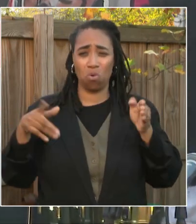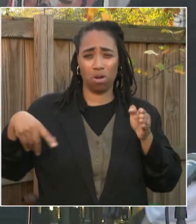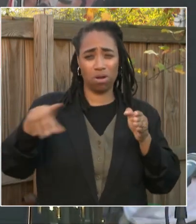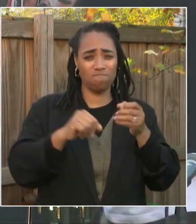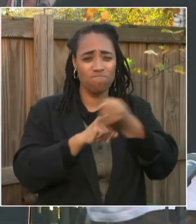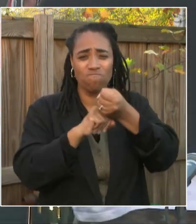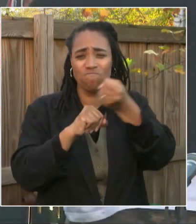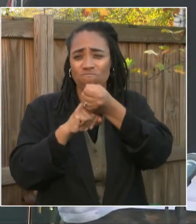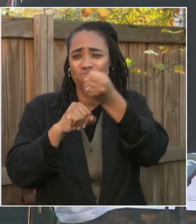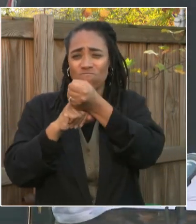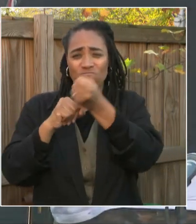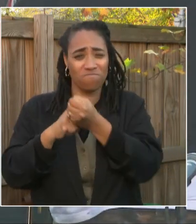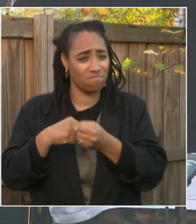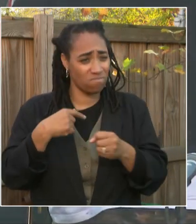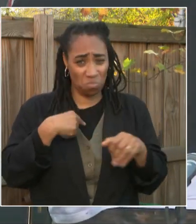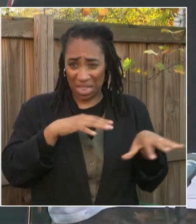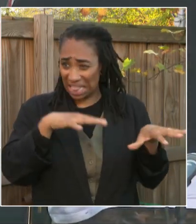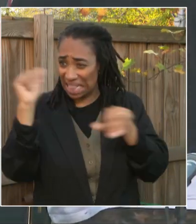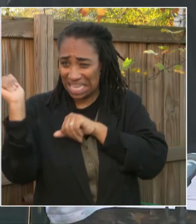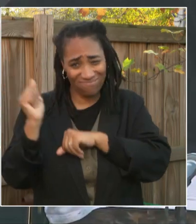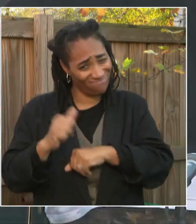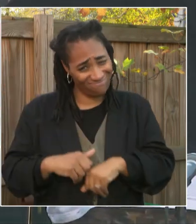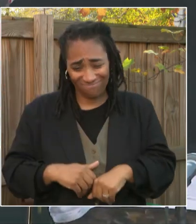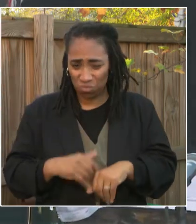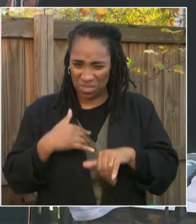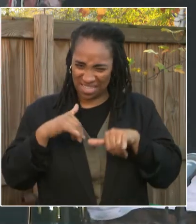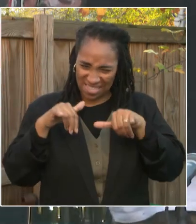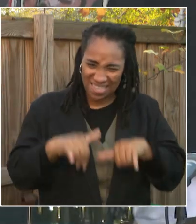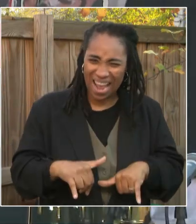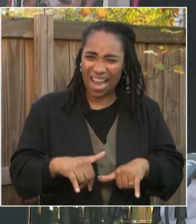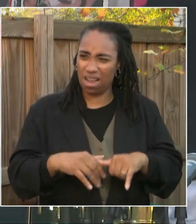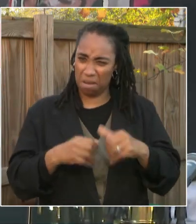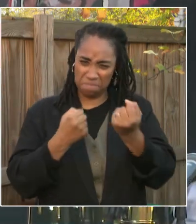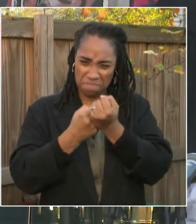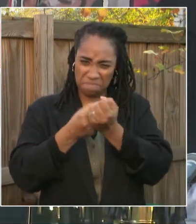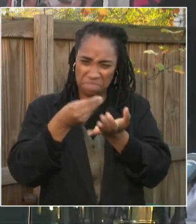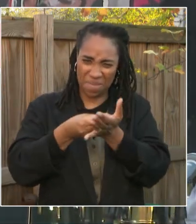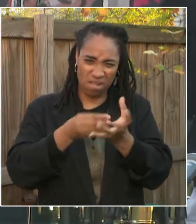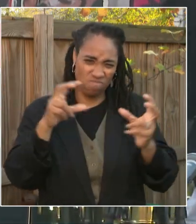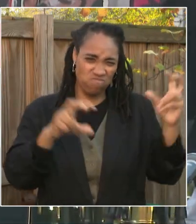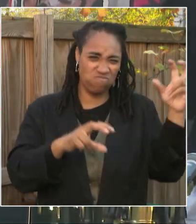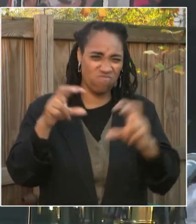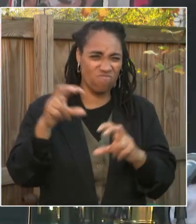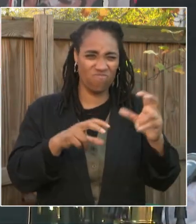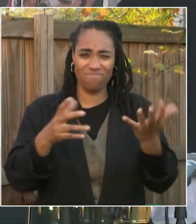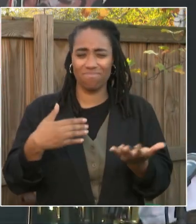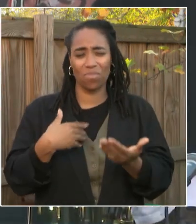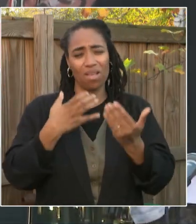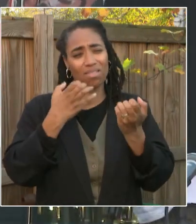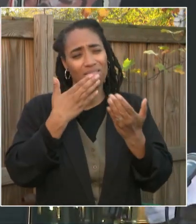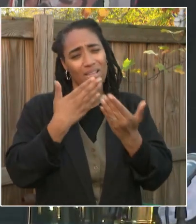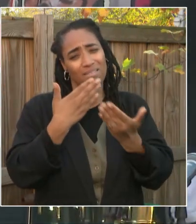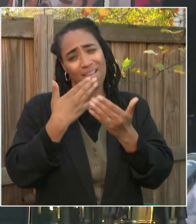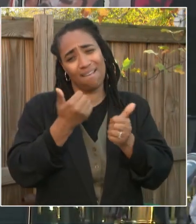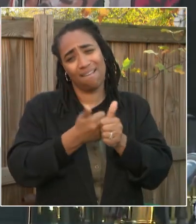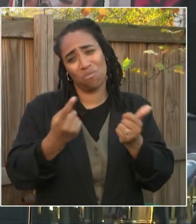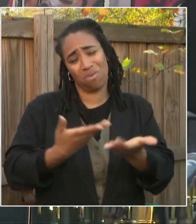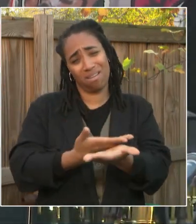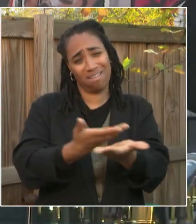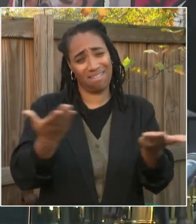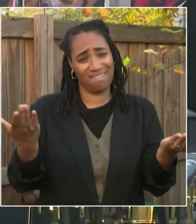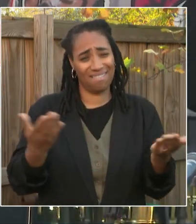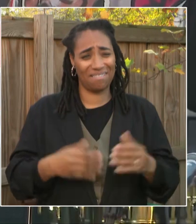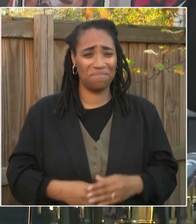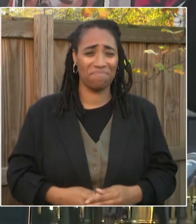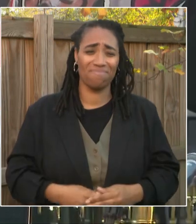make it right here in our city. Mr. Brooks, we thank you. We thank everybody. You know what I mean? Ty, we thank you for opening the doors. When